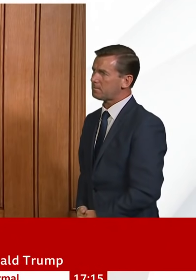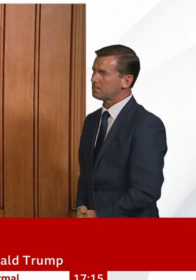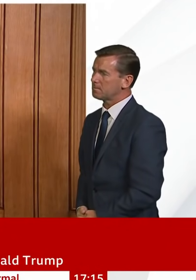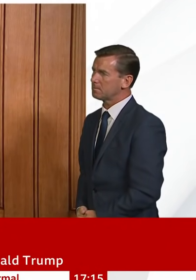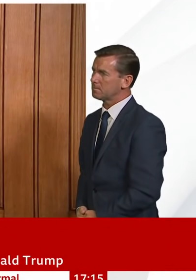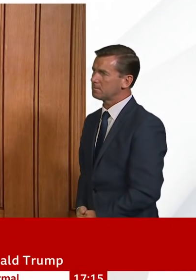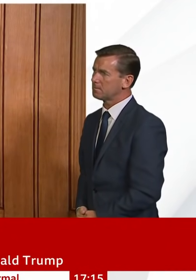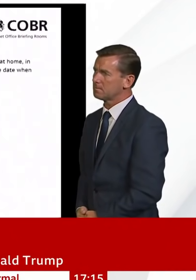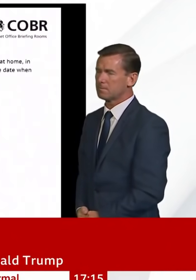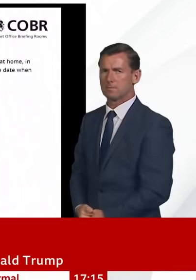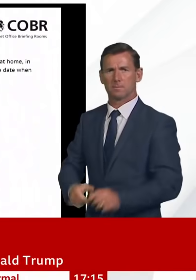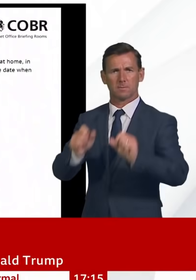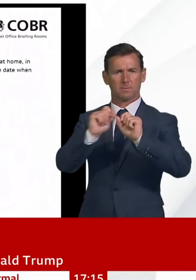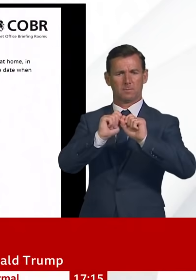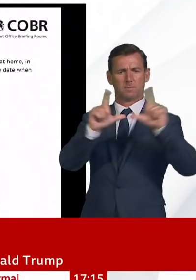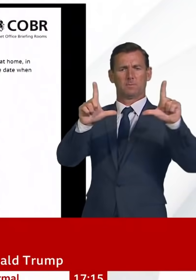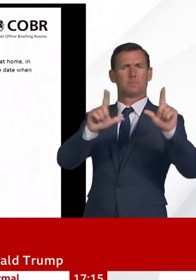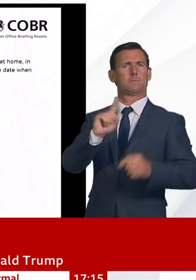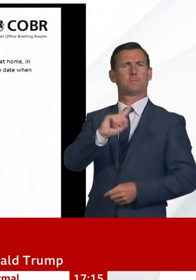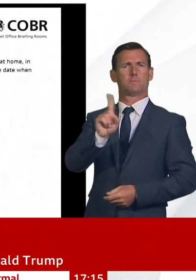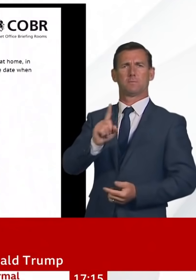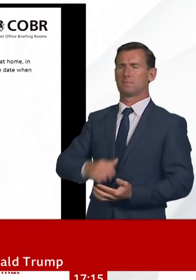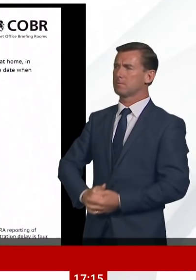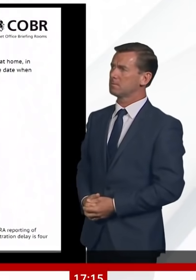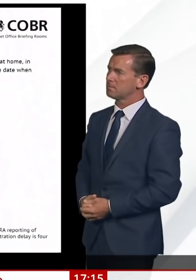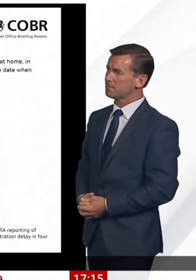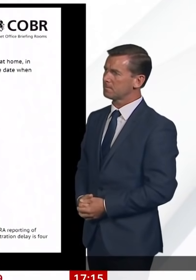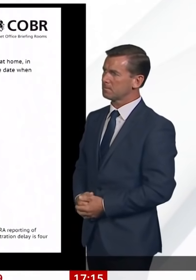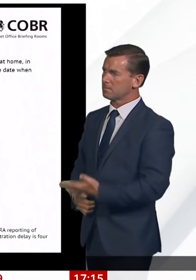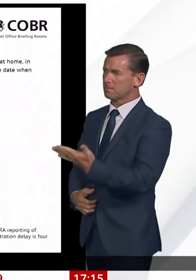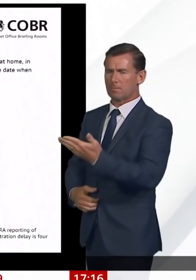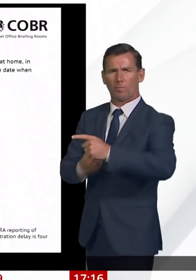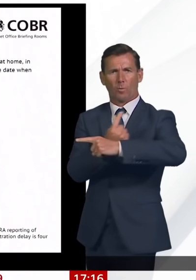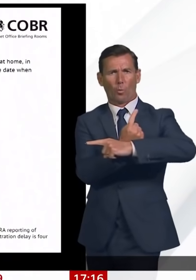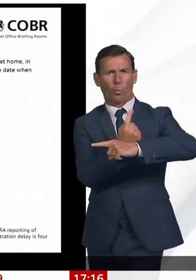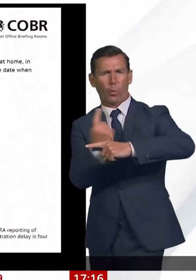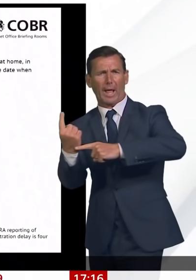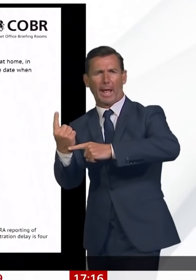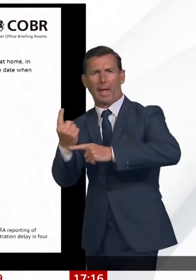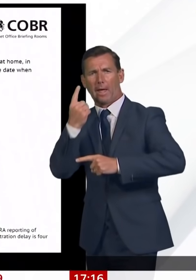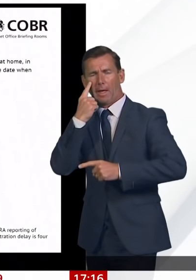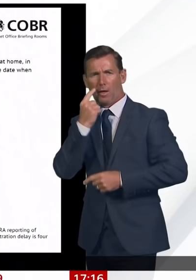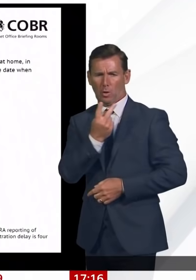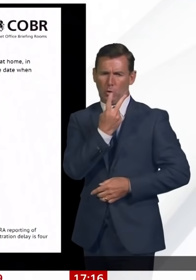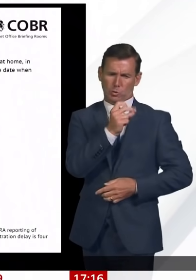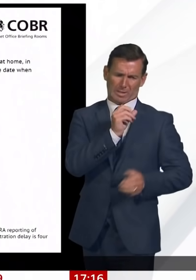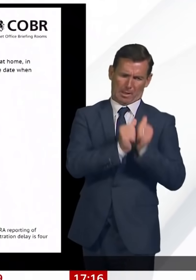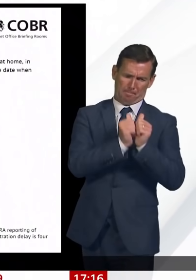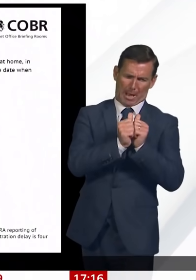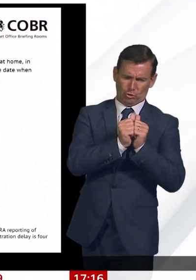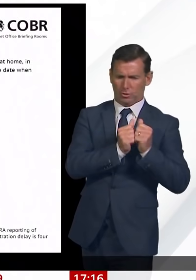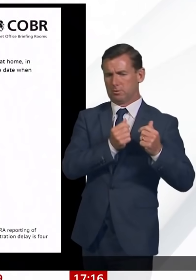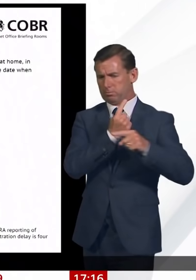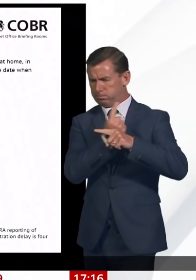Now here you see a slide that arrays data by week from the 20th of March through to the 10th of